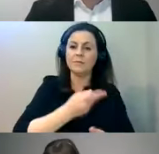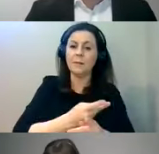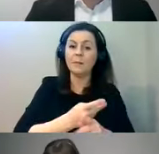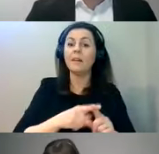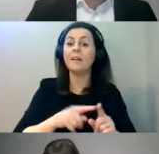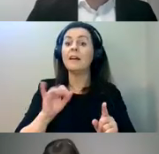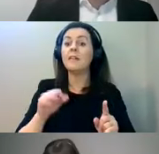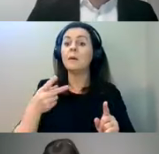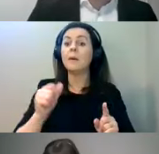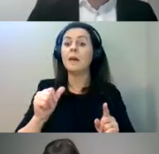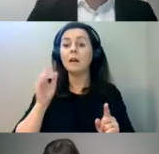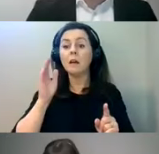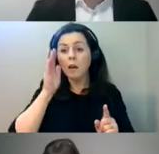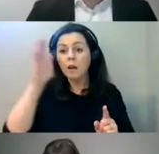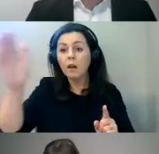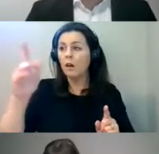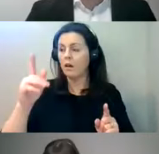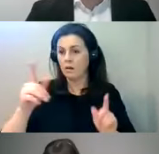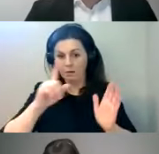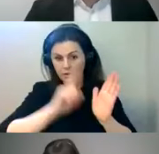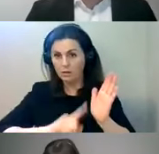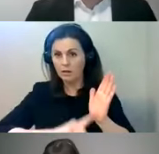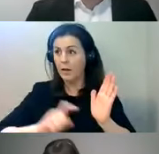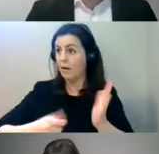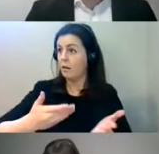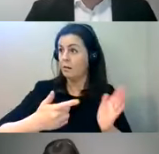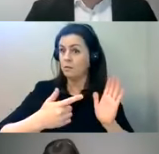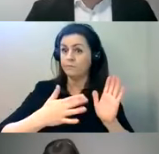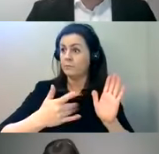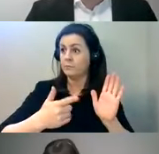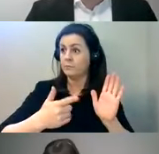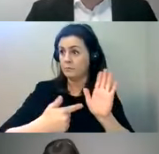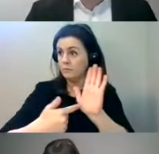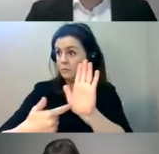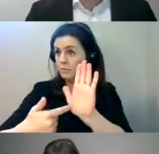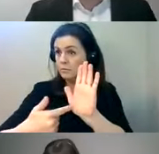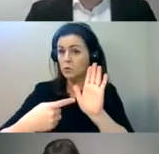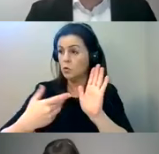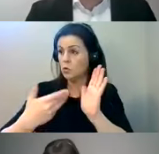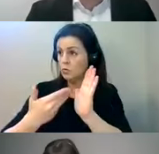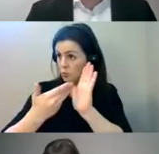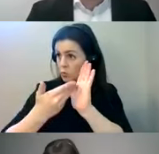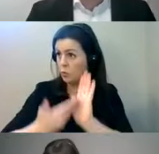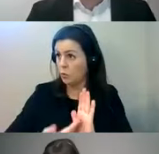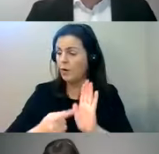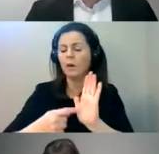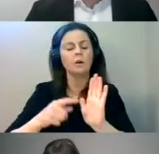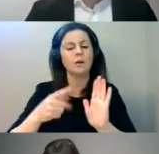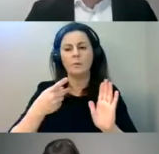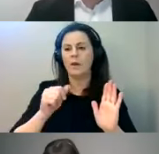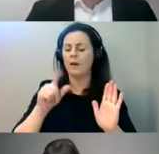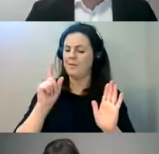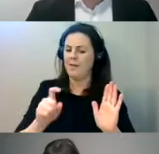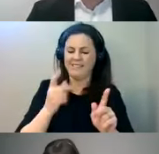is ever required to account for their transactions. It will be of the utmost importance that the attorney has